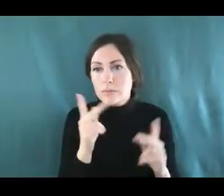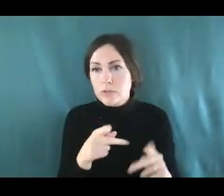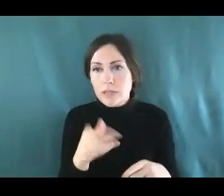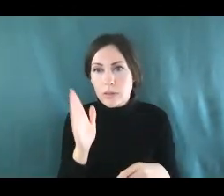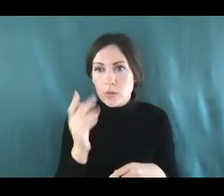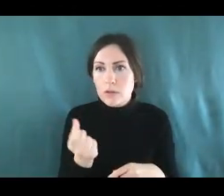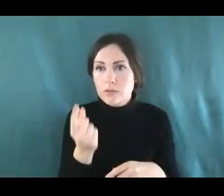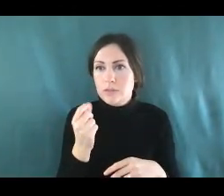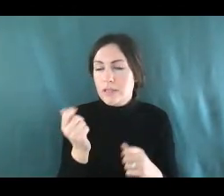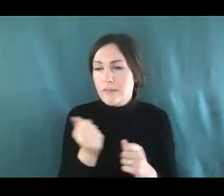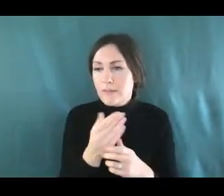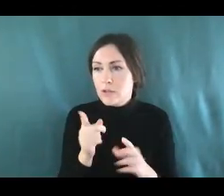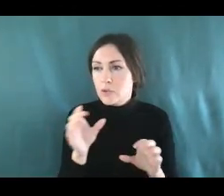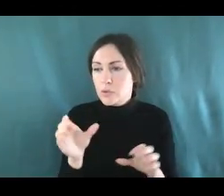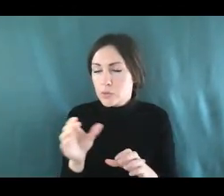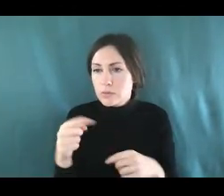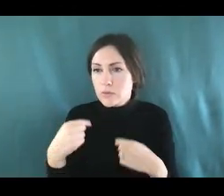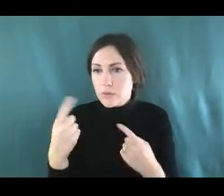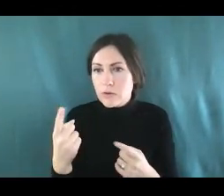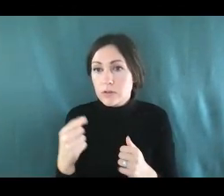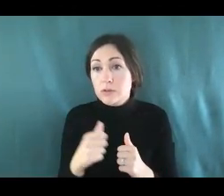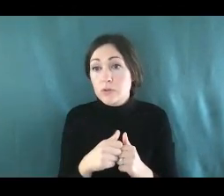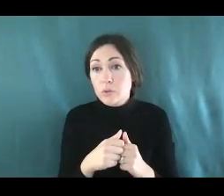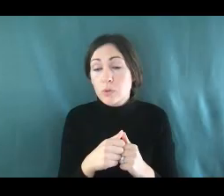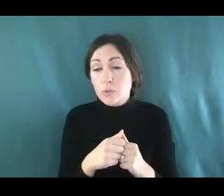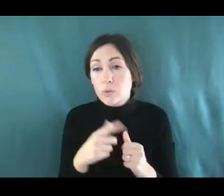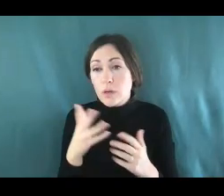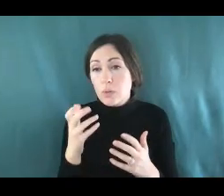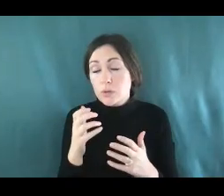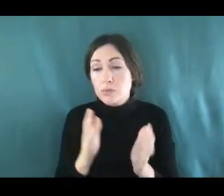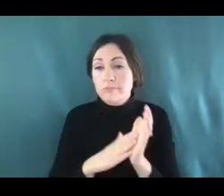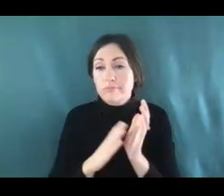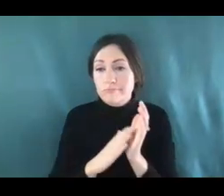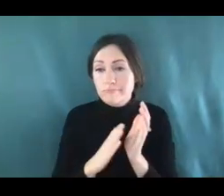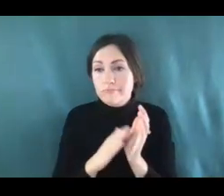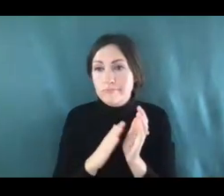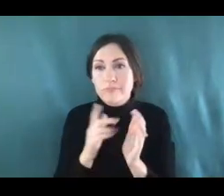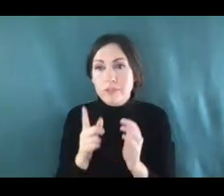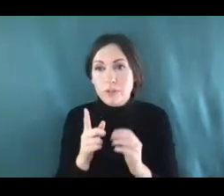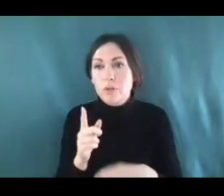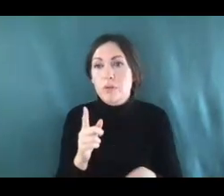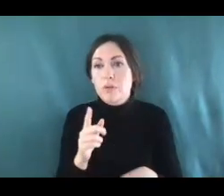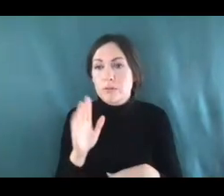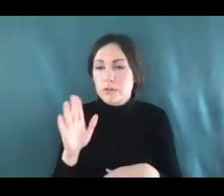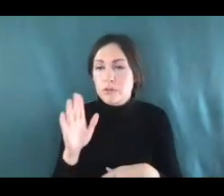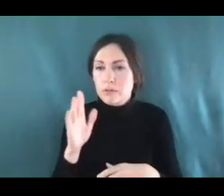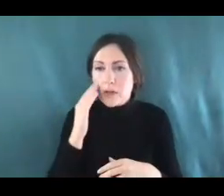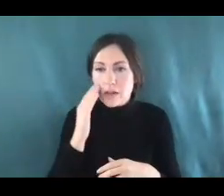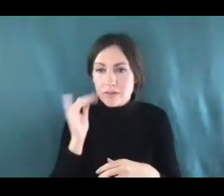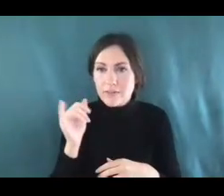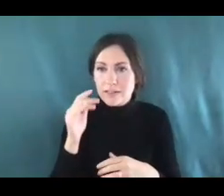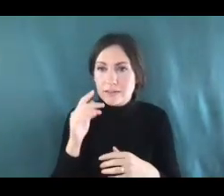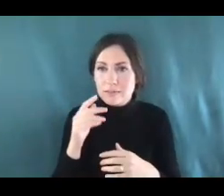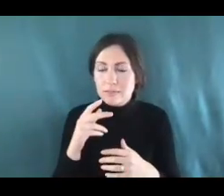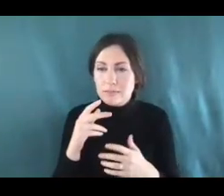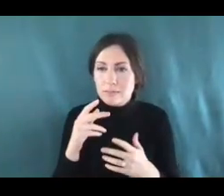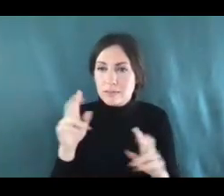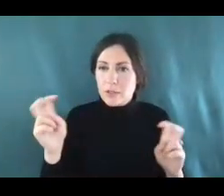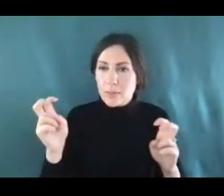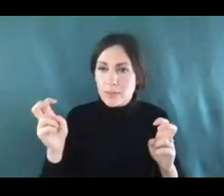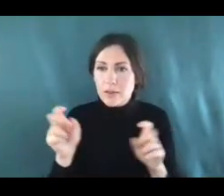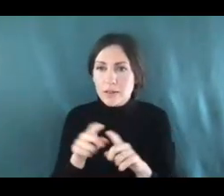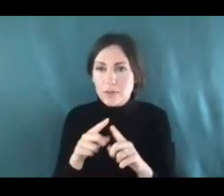be completely understood. So I think ahead of moving on, I just wanted to commend you on your knowledge of the subject, and as well as your framing